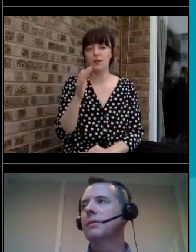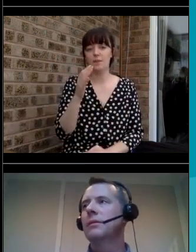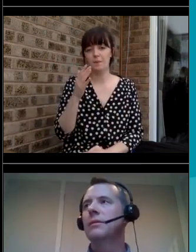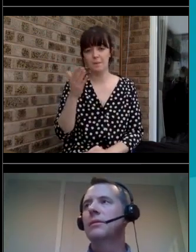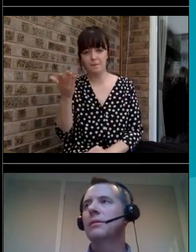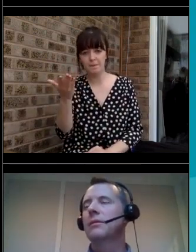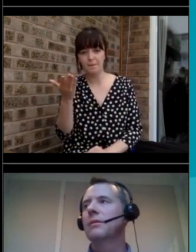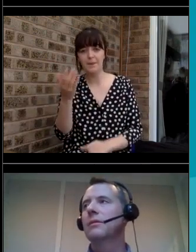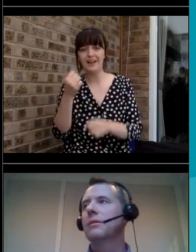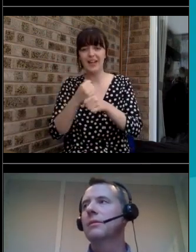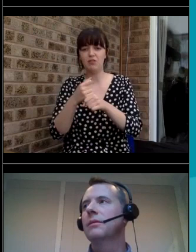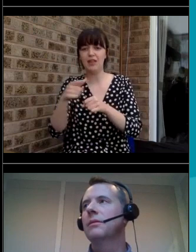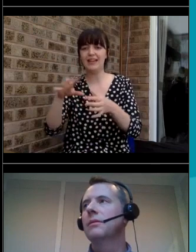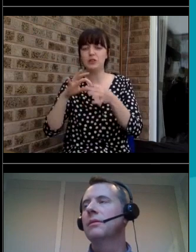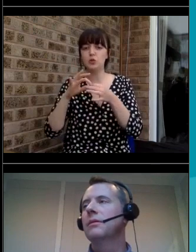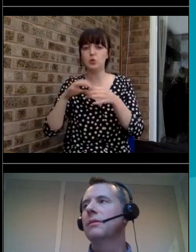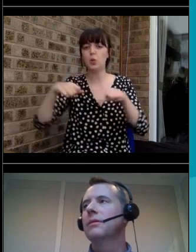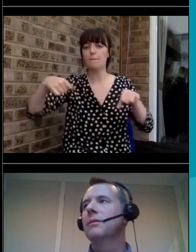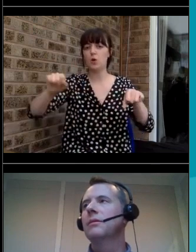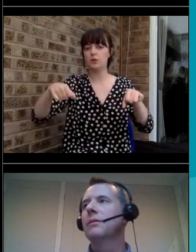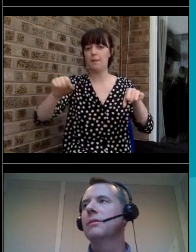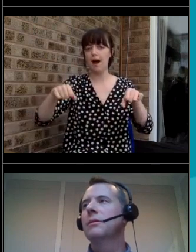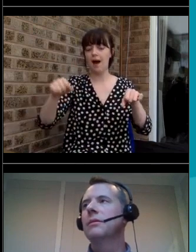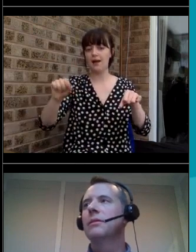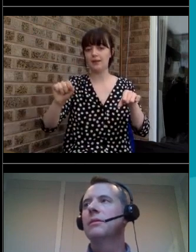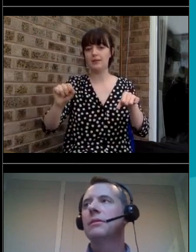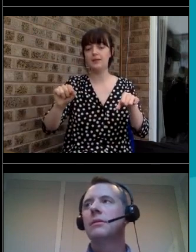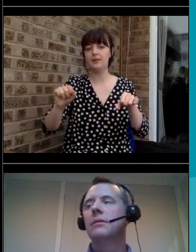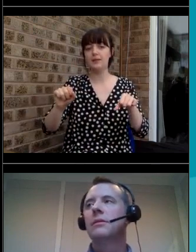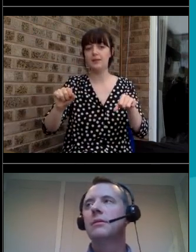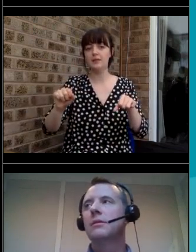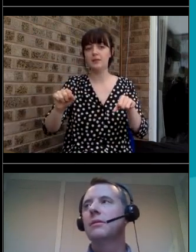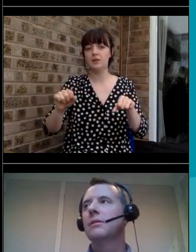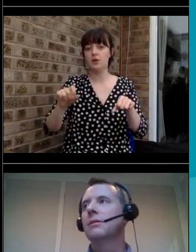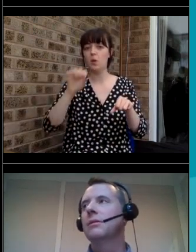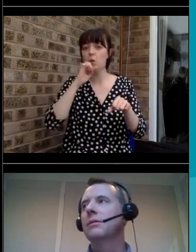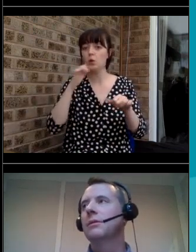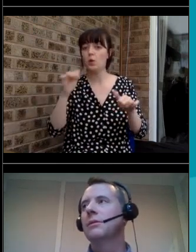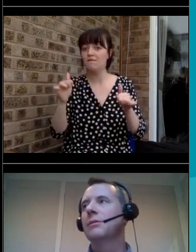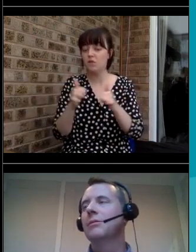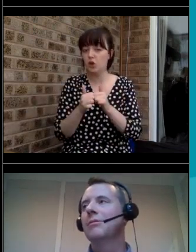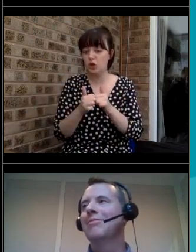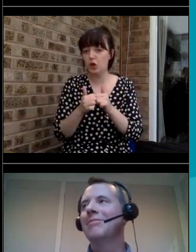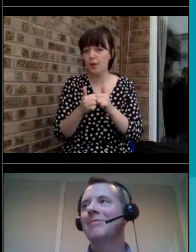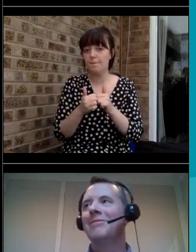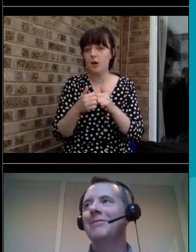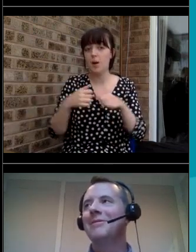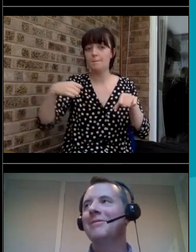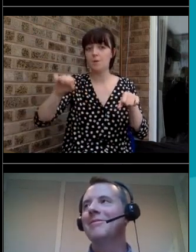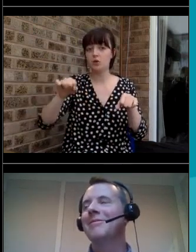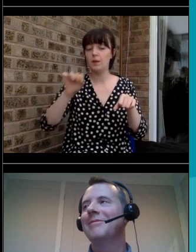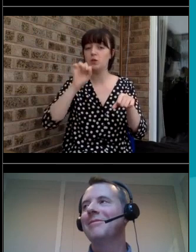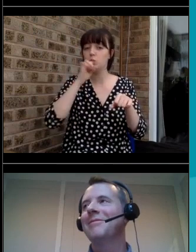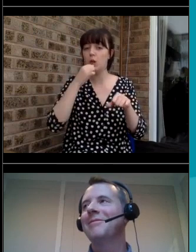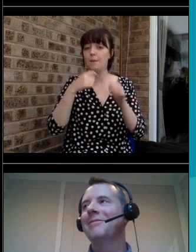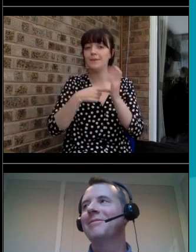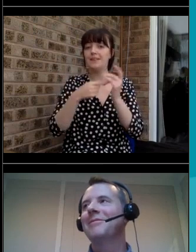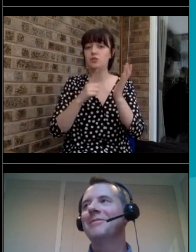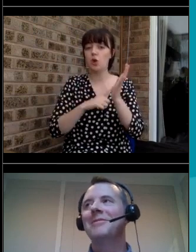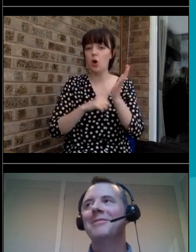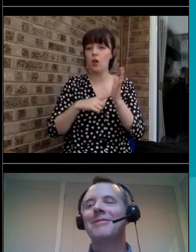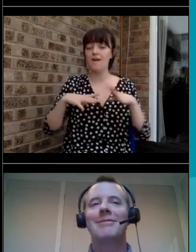about motorcycles, asking us, will we confirm that motorcycles will be toll-free in line